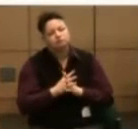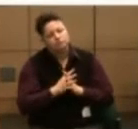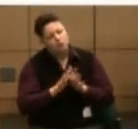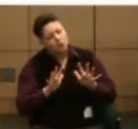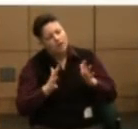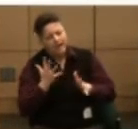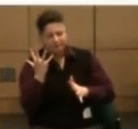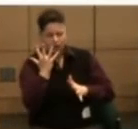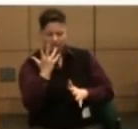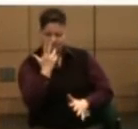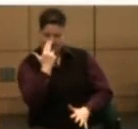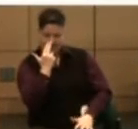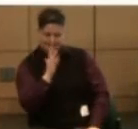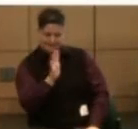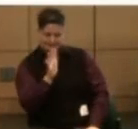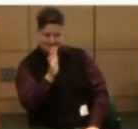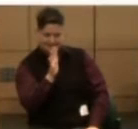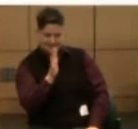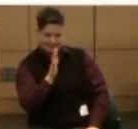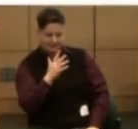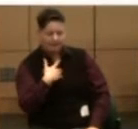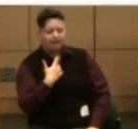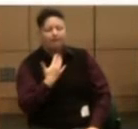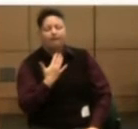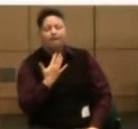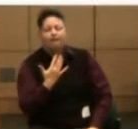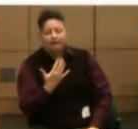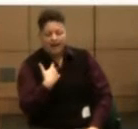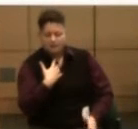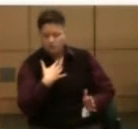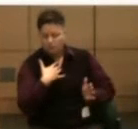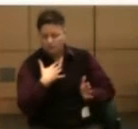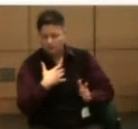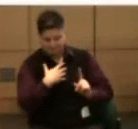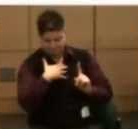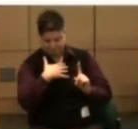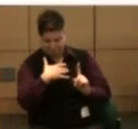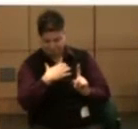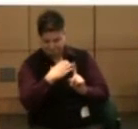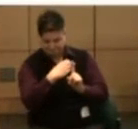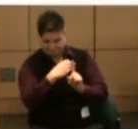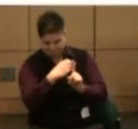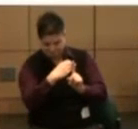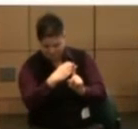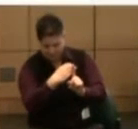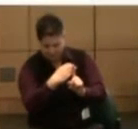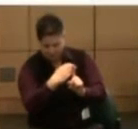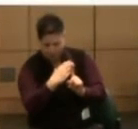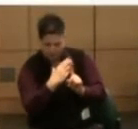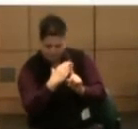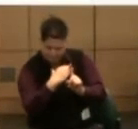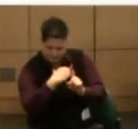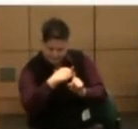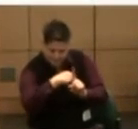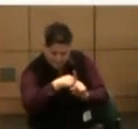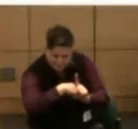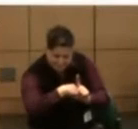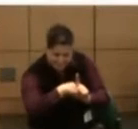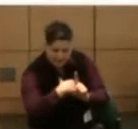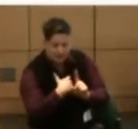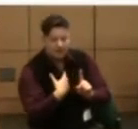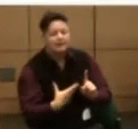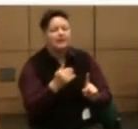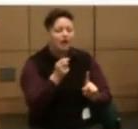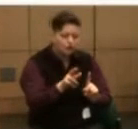looks funny, and as you follow them over time, they may continue to look funnier, and they may have Hunter or